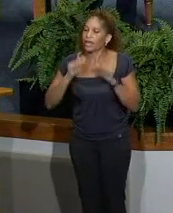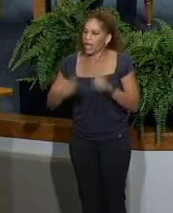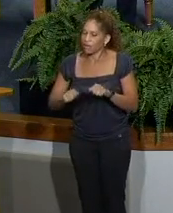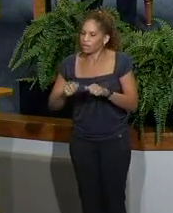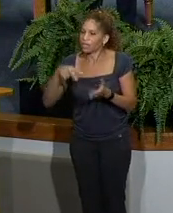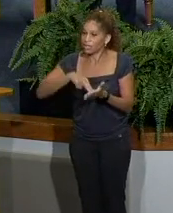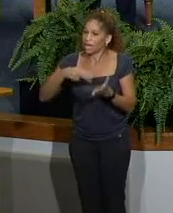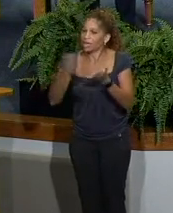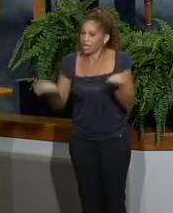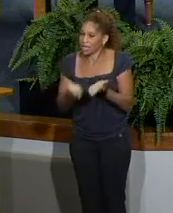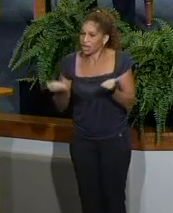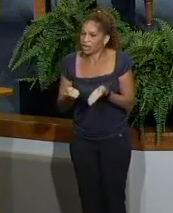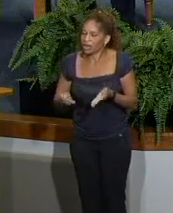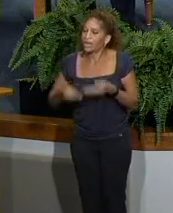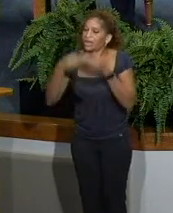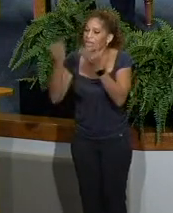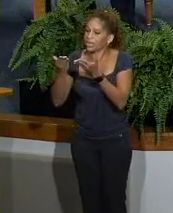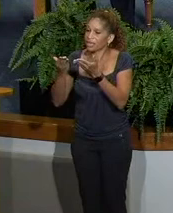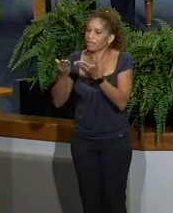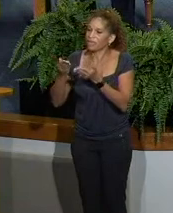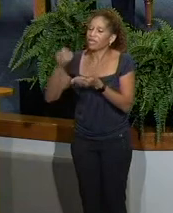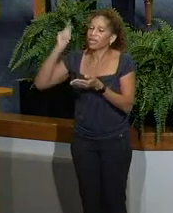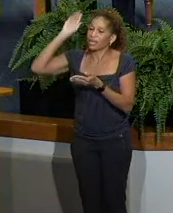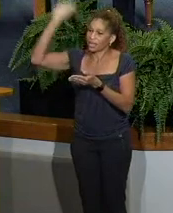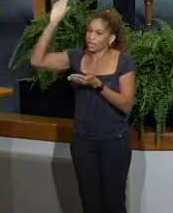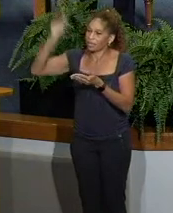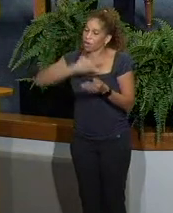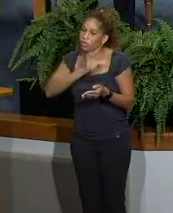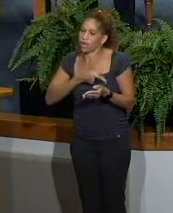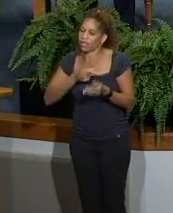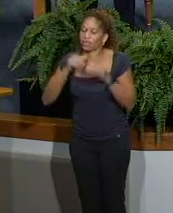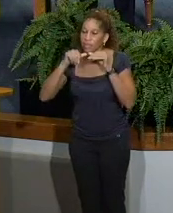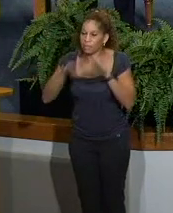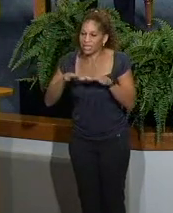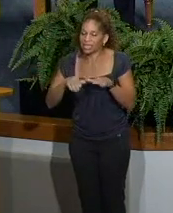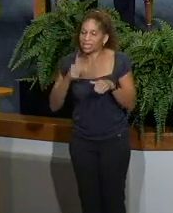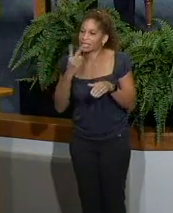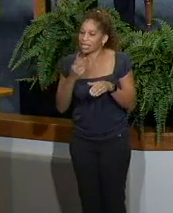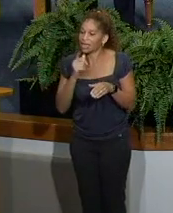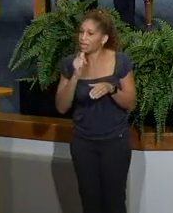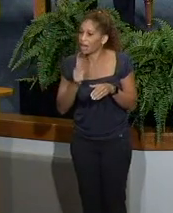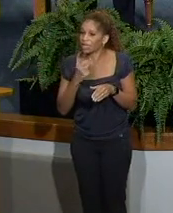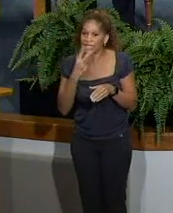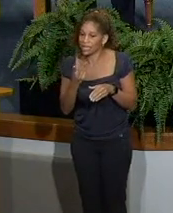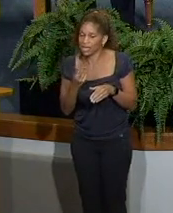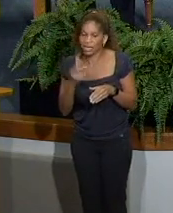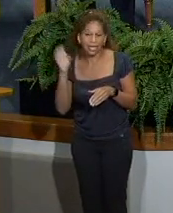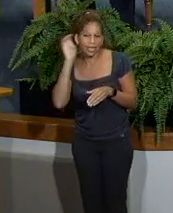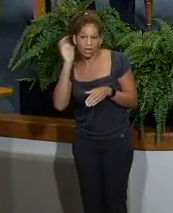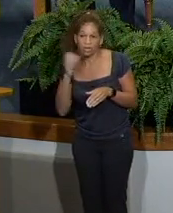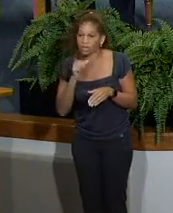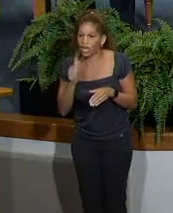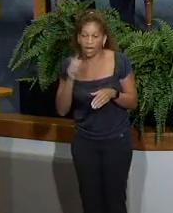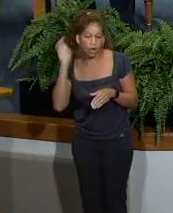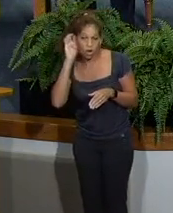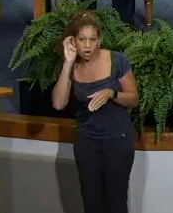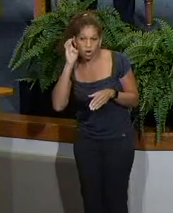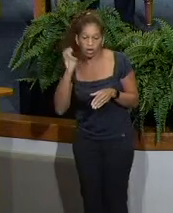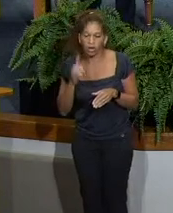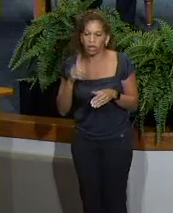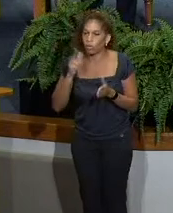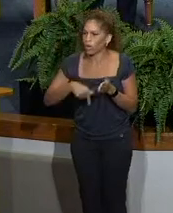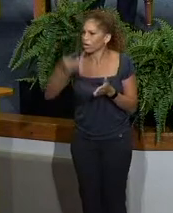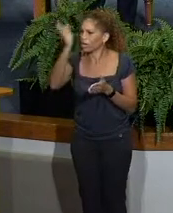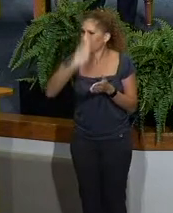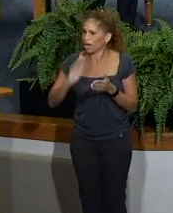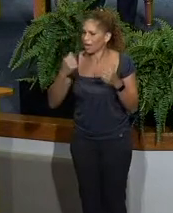and give the praise for the blessings seen and unseen? Eyes have not seen, ears have not heard what God has